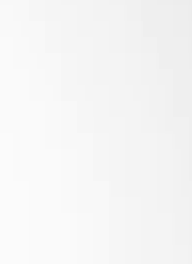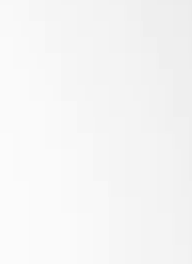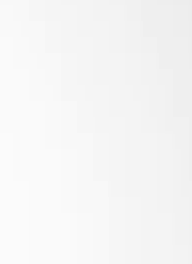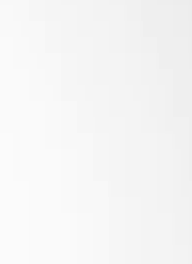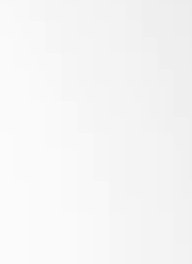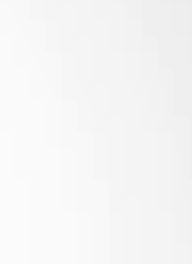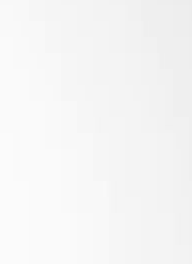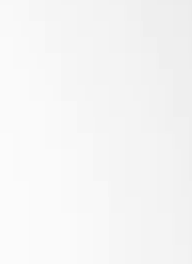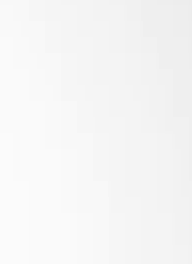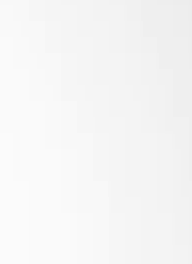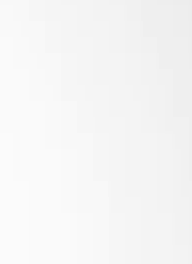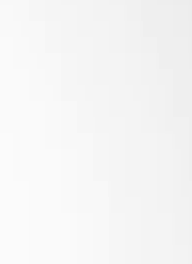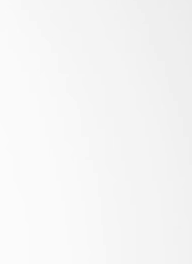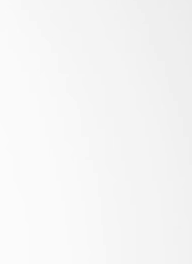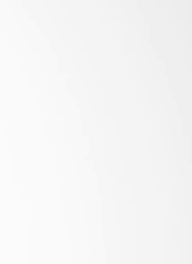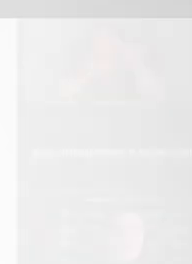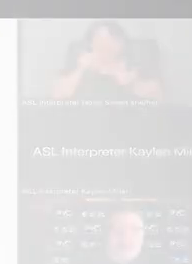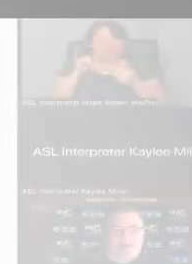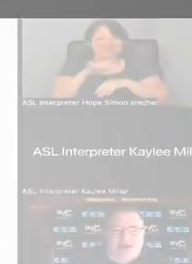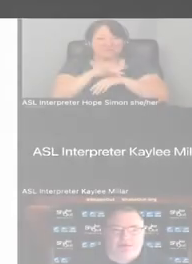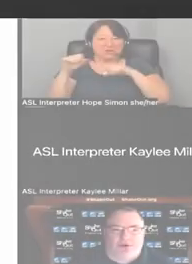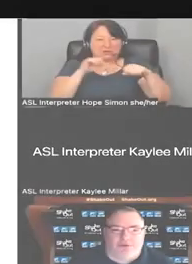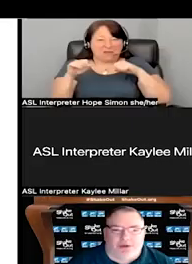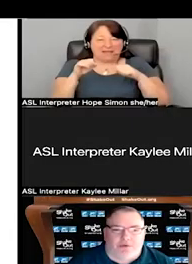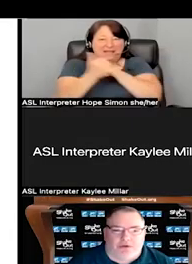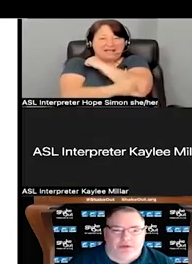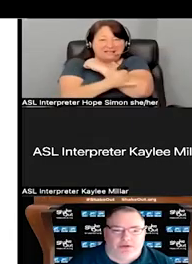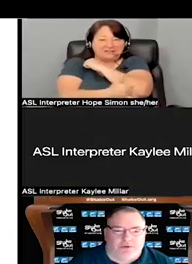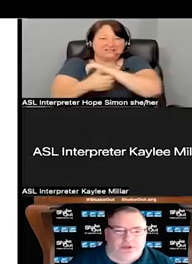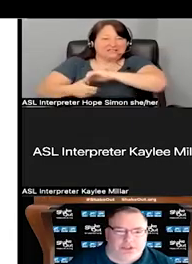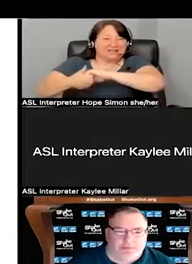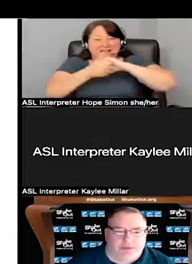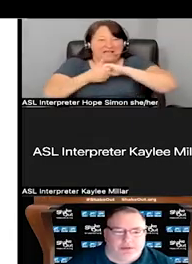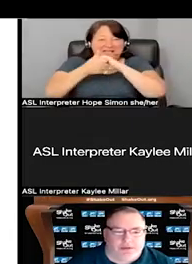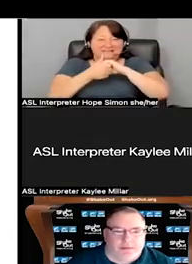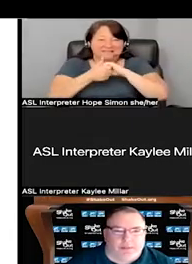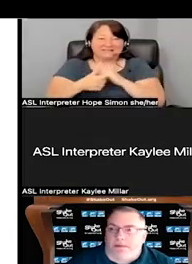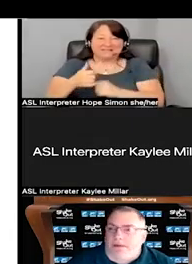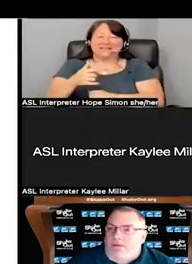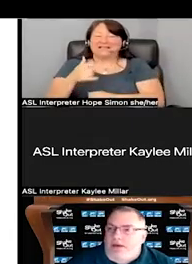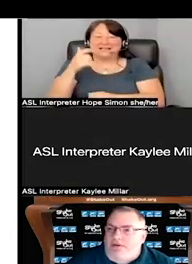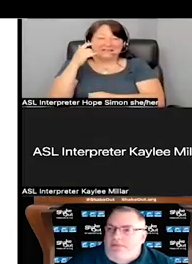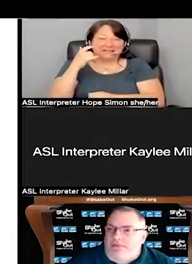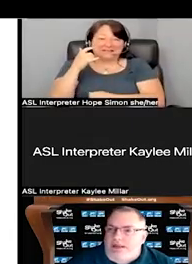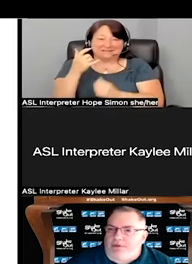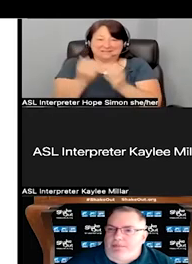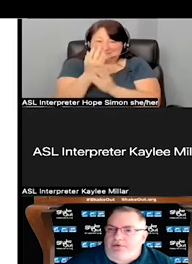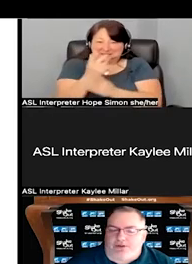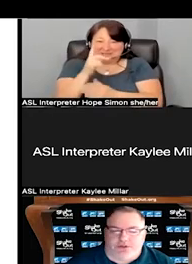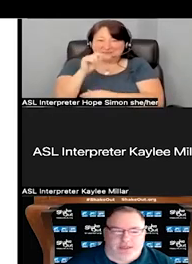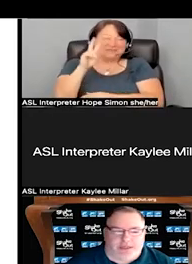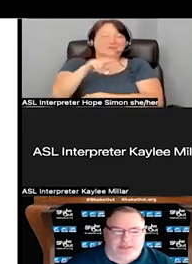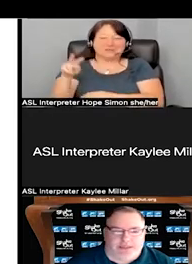Welcome. This is the Earthquake Country Alliance Southern California Spring 2022 workshop. We have many more